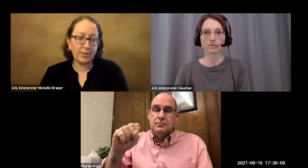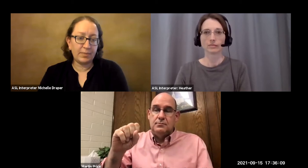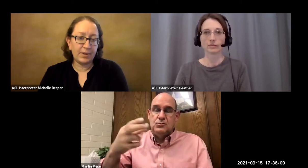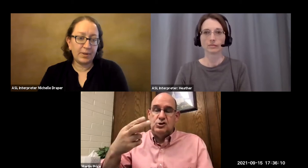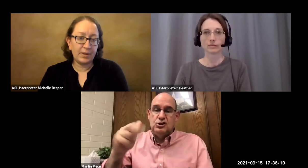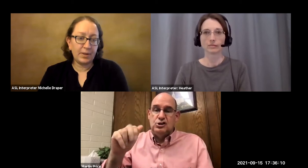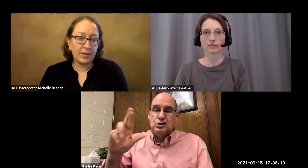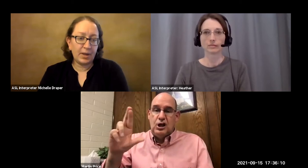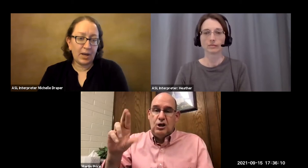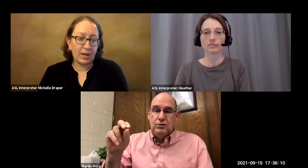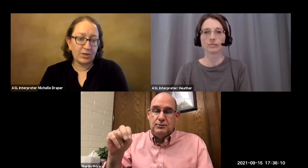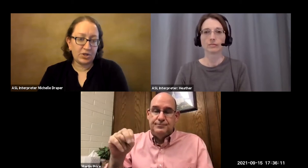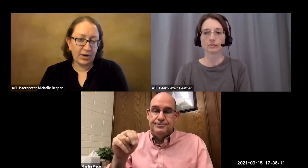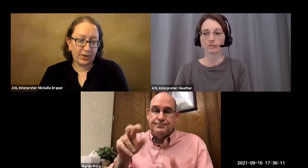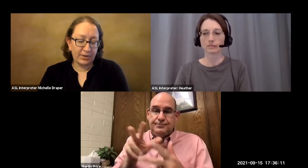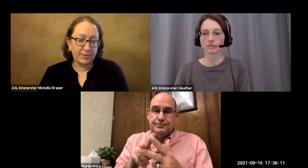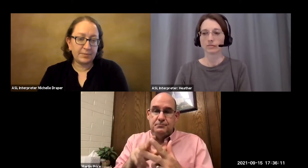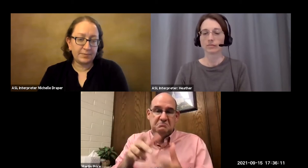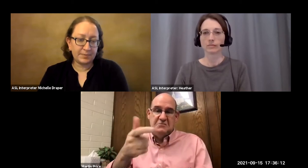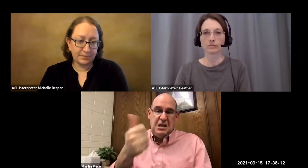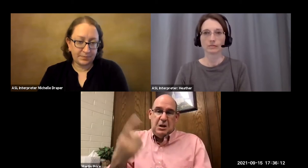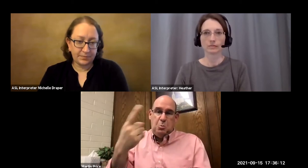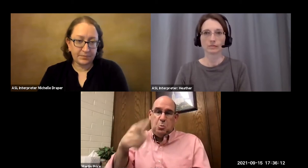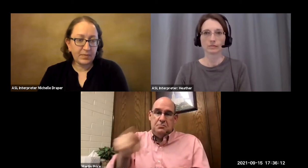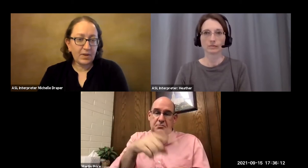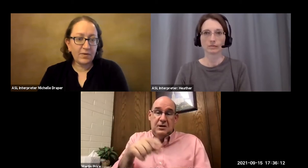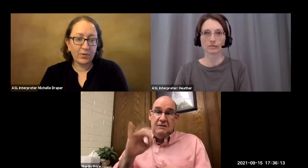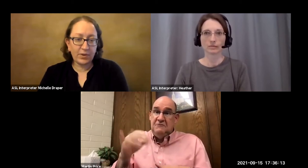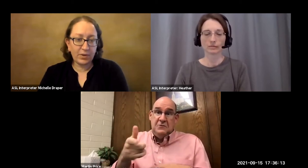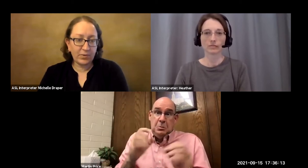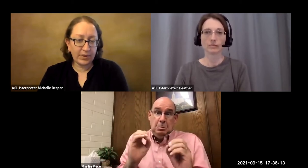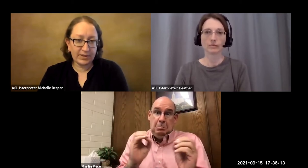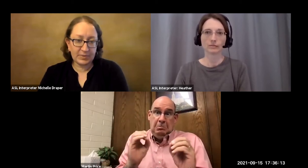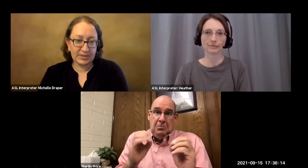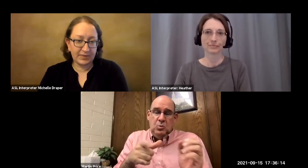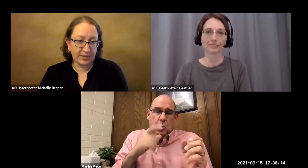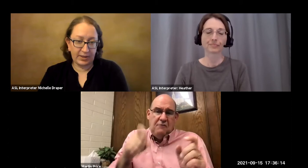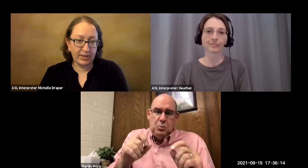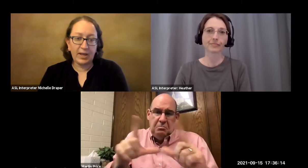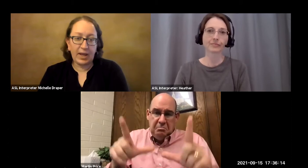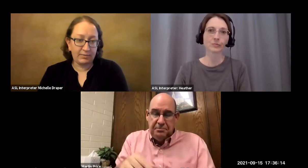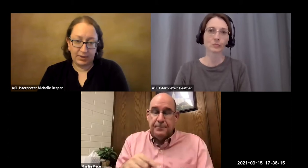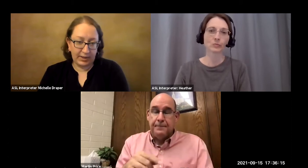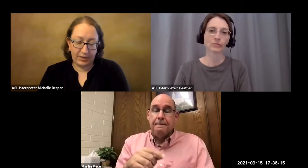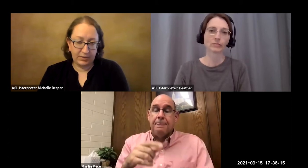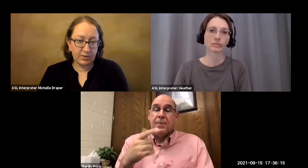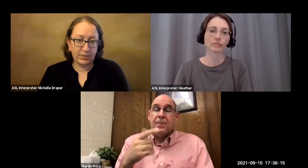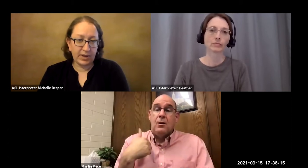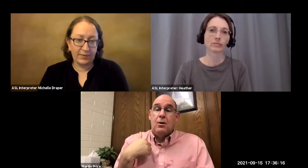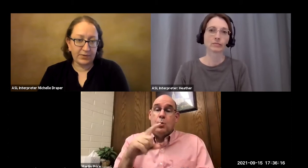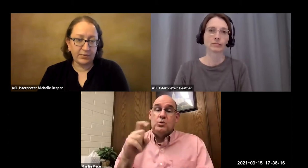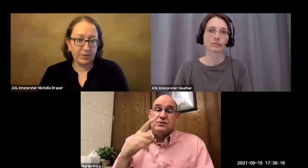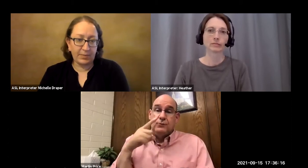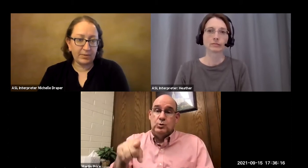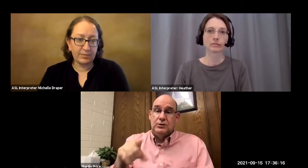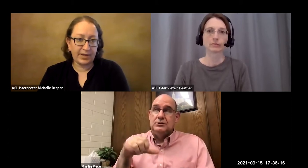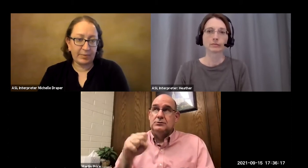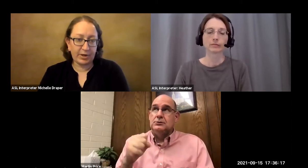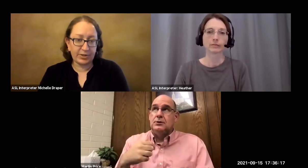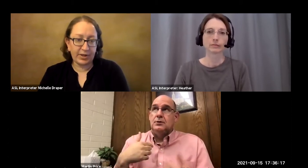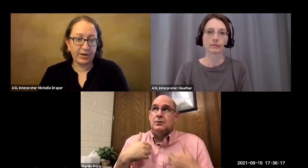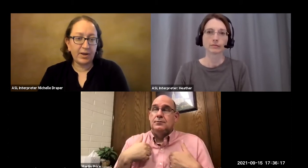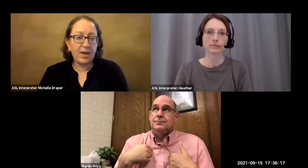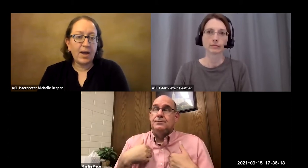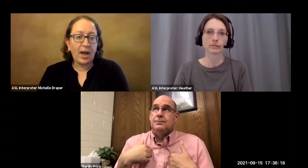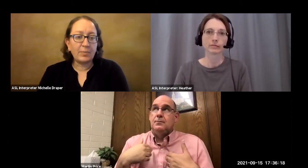and Jim and Sharon, for the U3A specifically, and again, you don't have to, I'm not putting